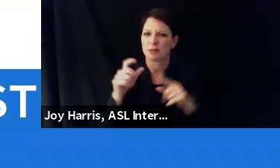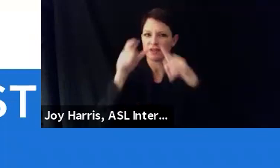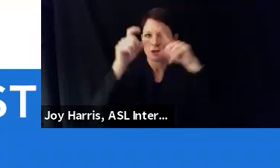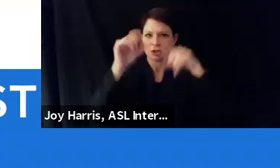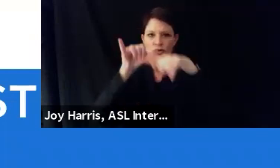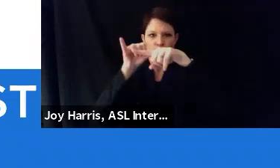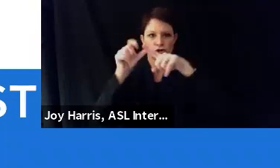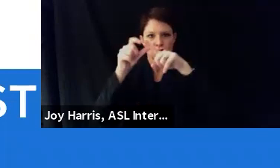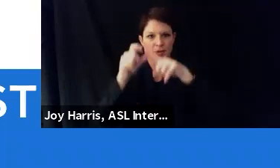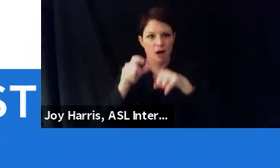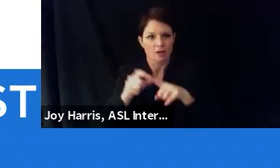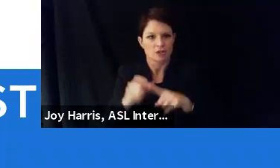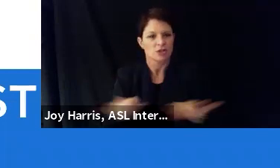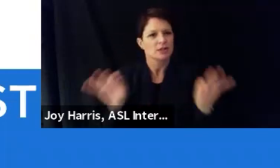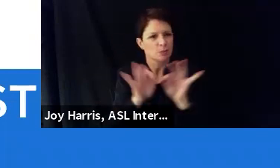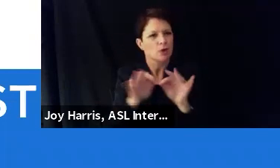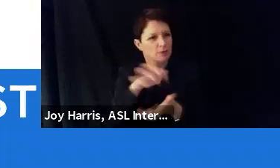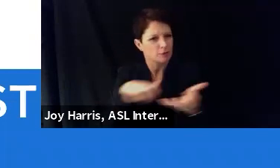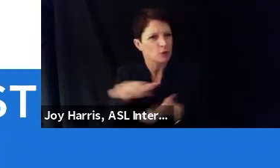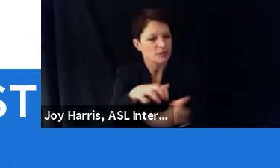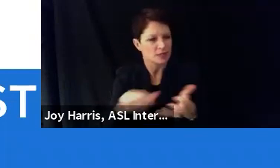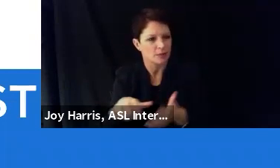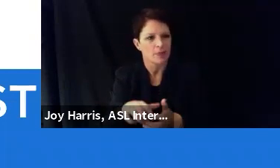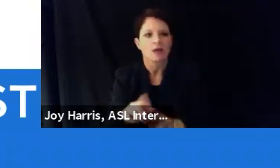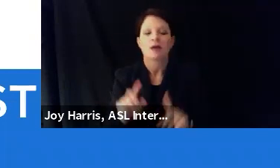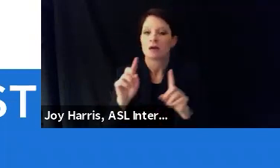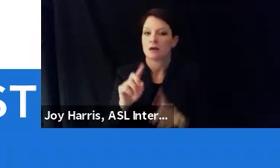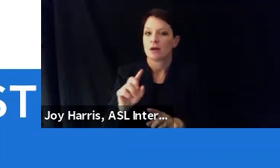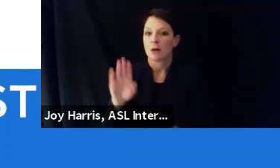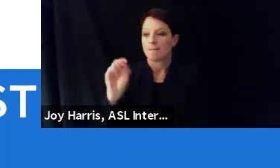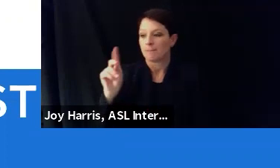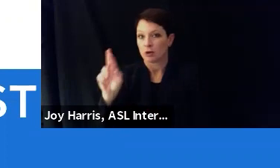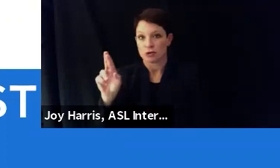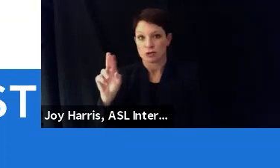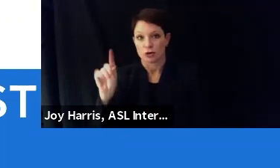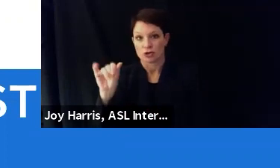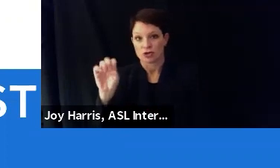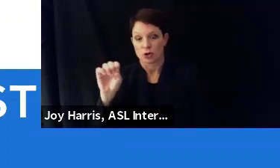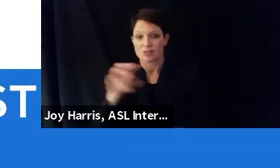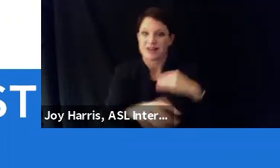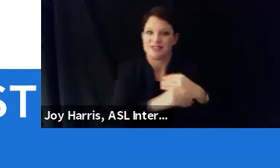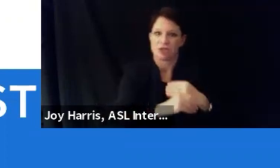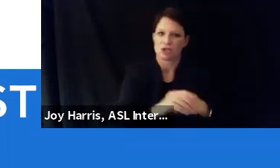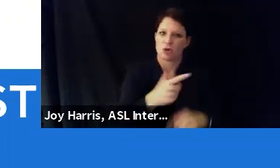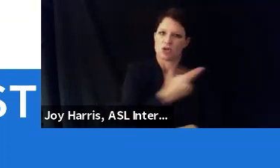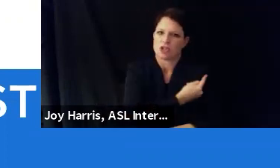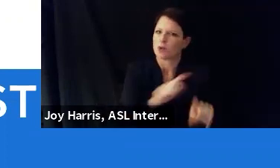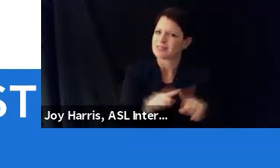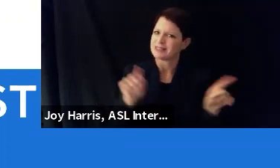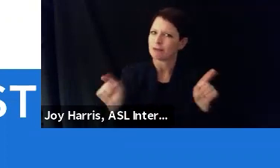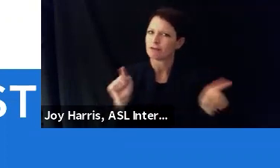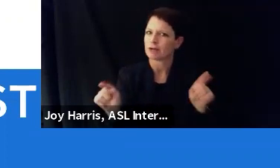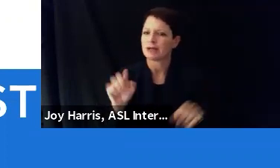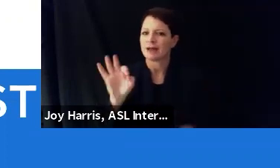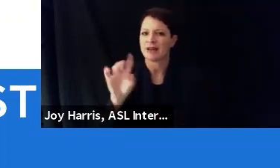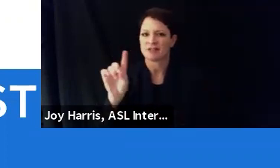terminology because it is very confusing. So what's the difference between a booster dose and an additional dose? The CDC, the